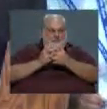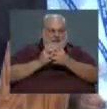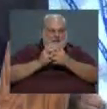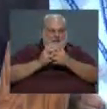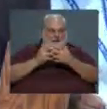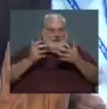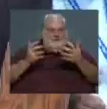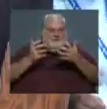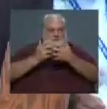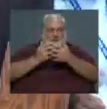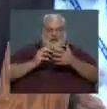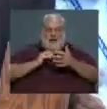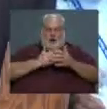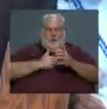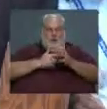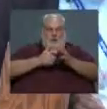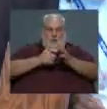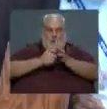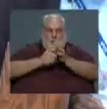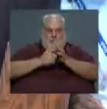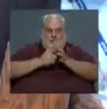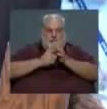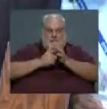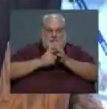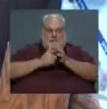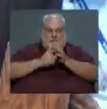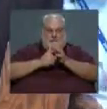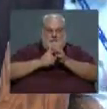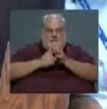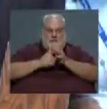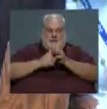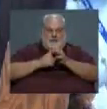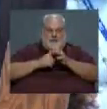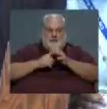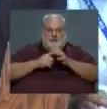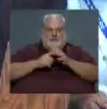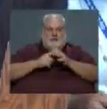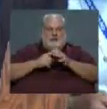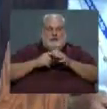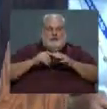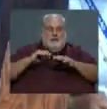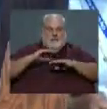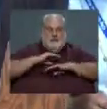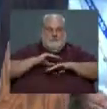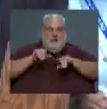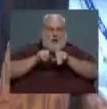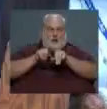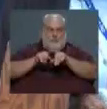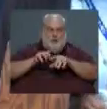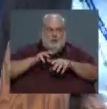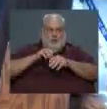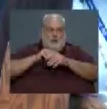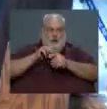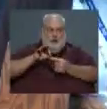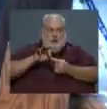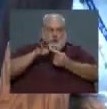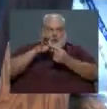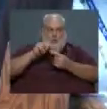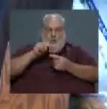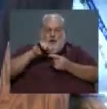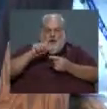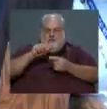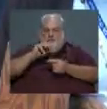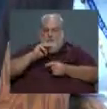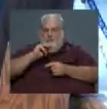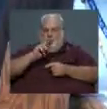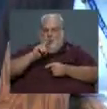going to fit, you know, our requirements that we're requiring, that they must meet the capacity, but also doing it a unique way using